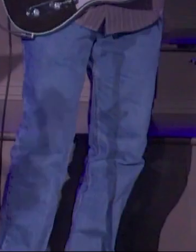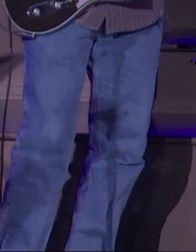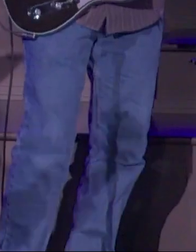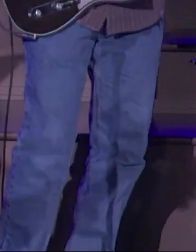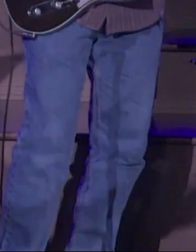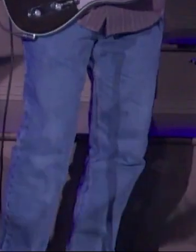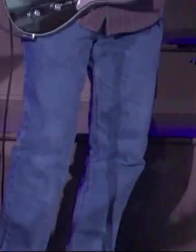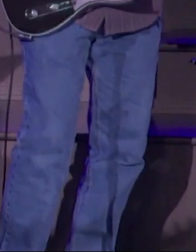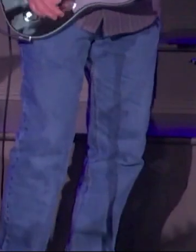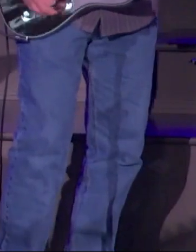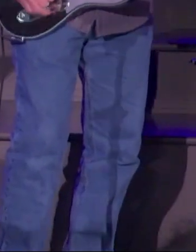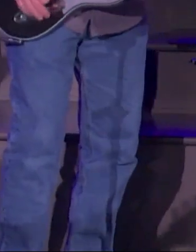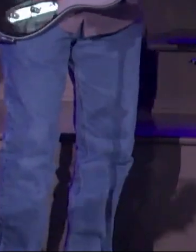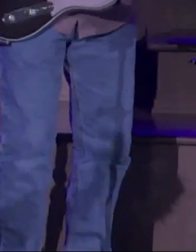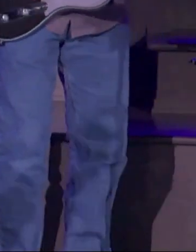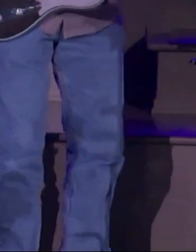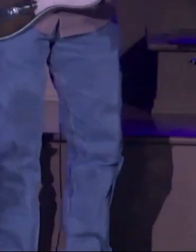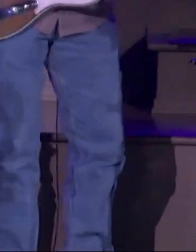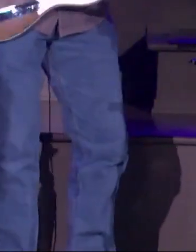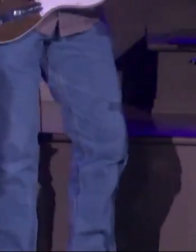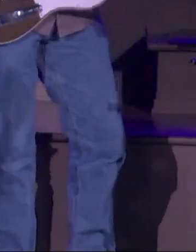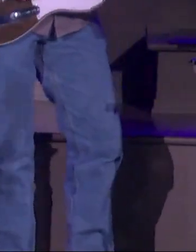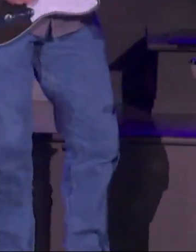a victory.